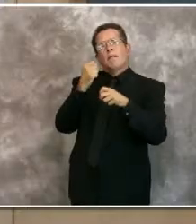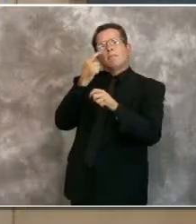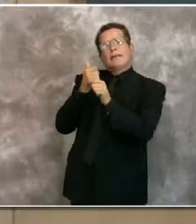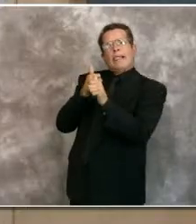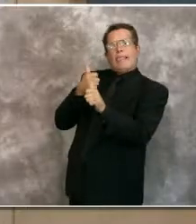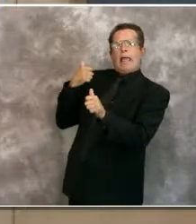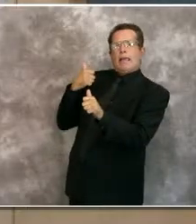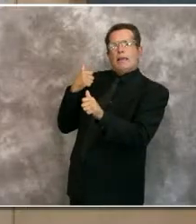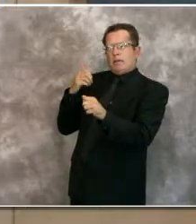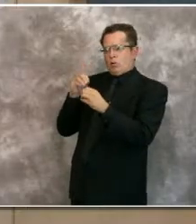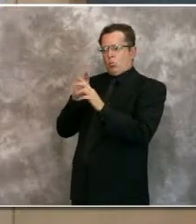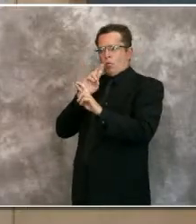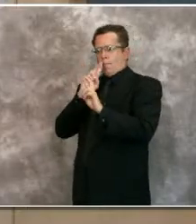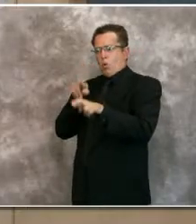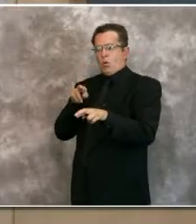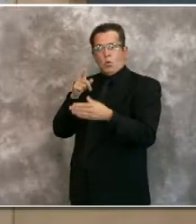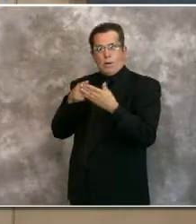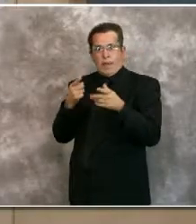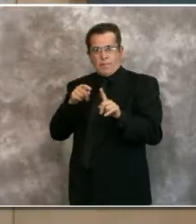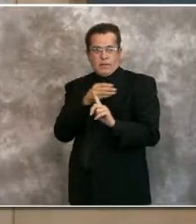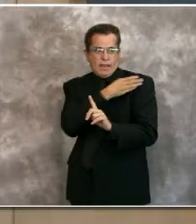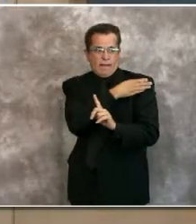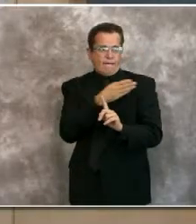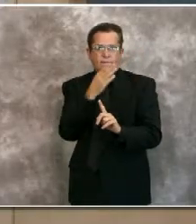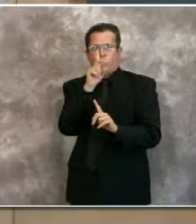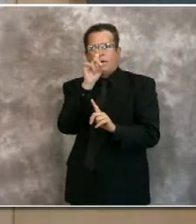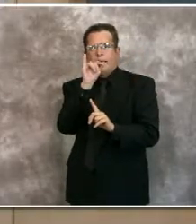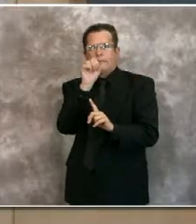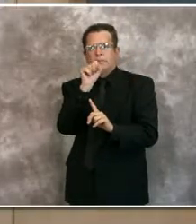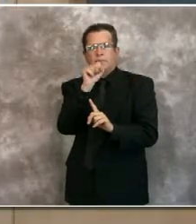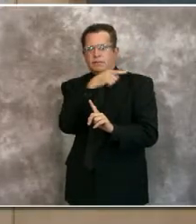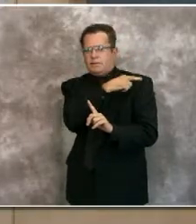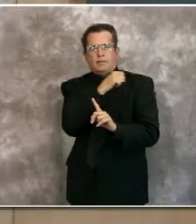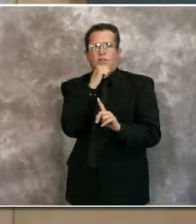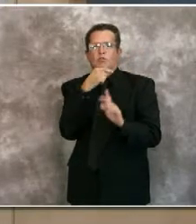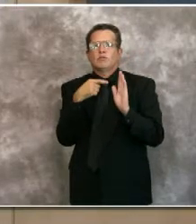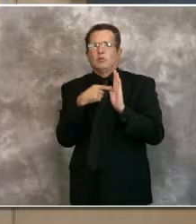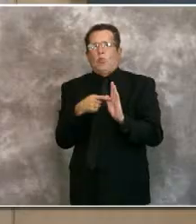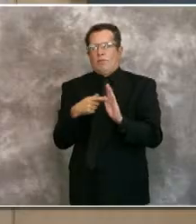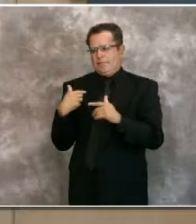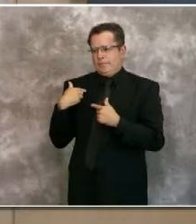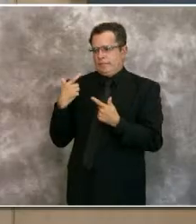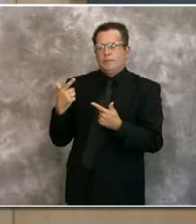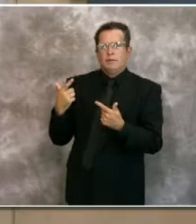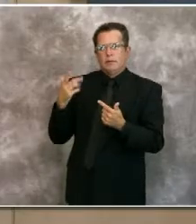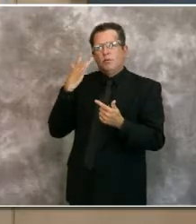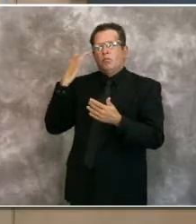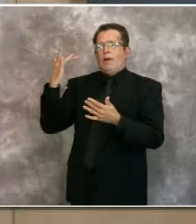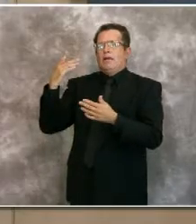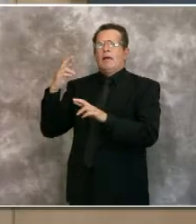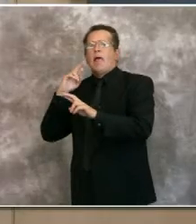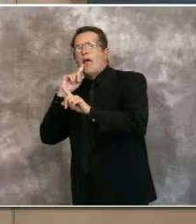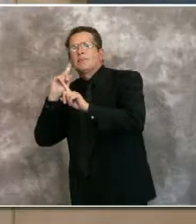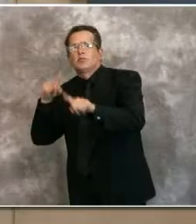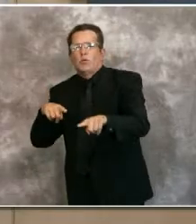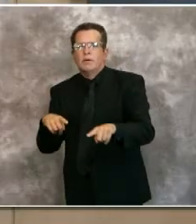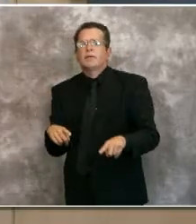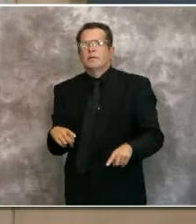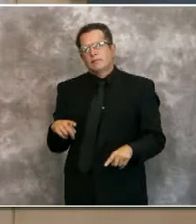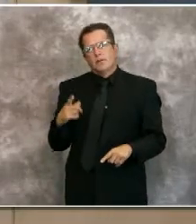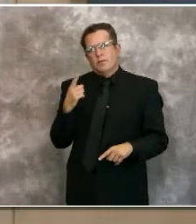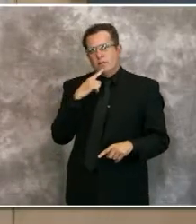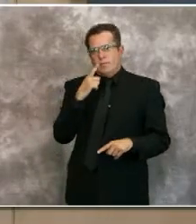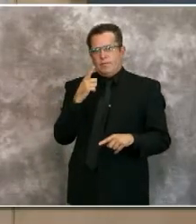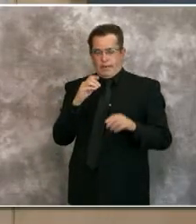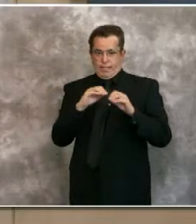lot of what's happening in the last 14 days won't show up in those trends over time. It's very clear what happened